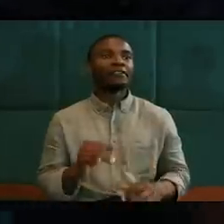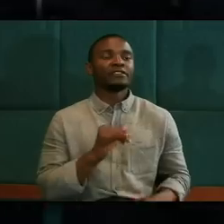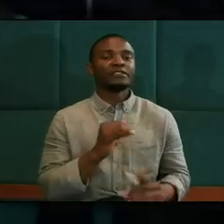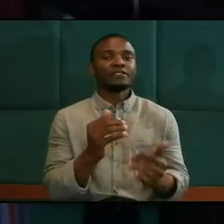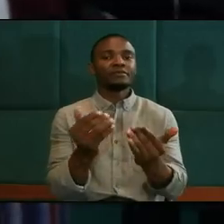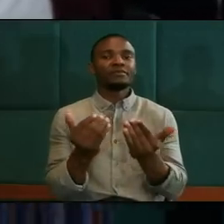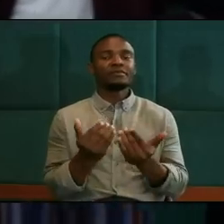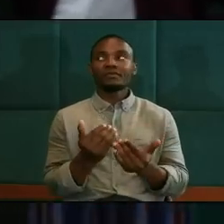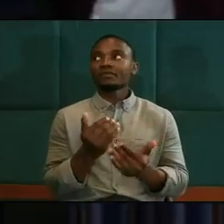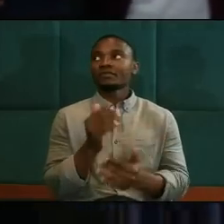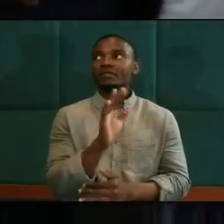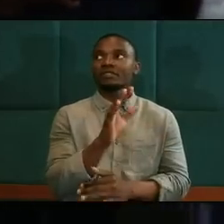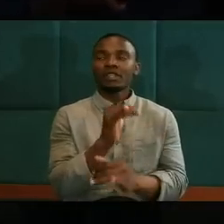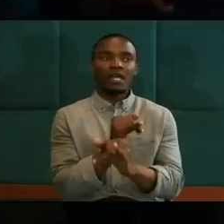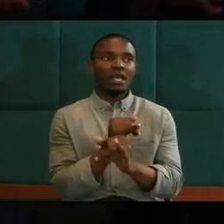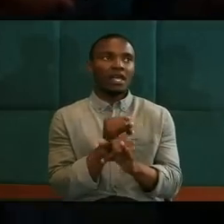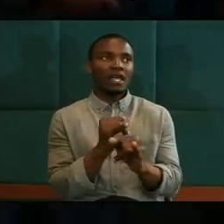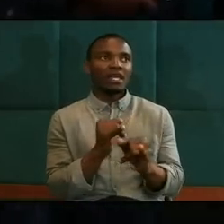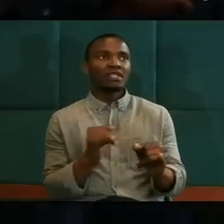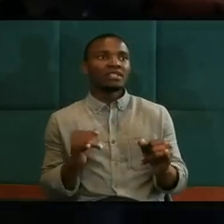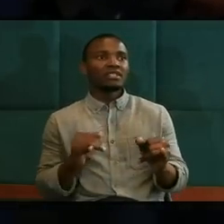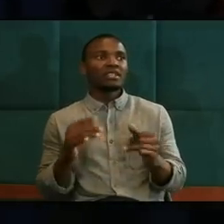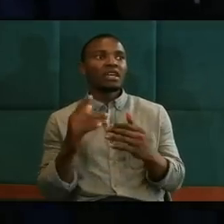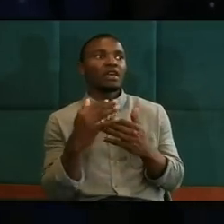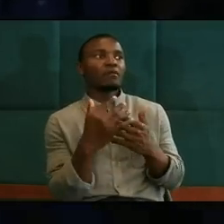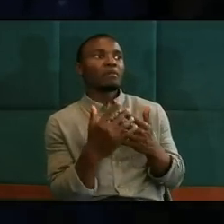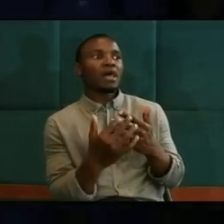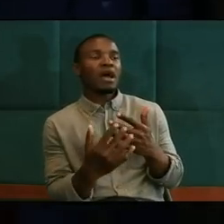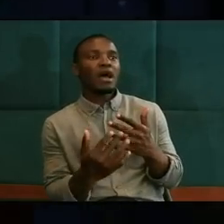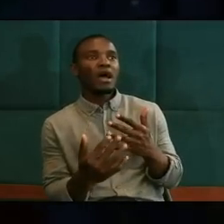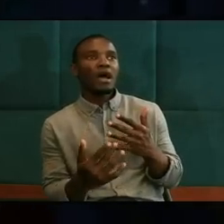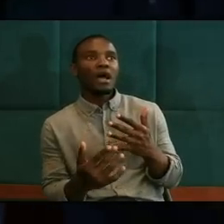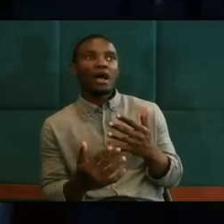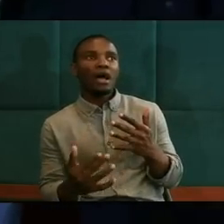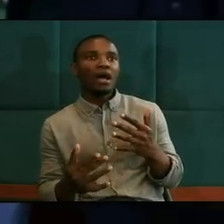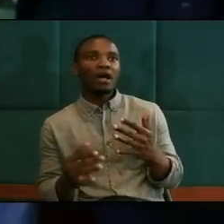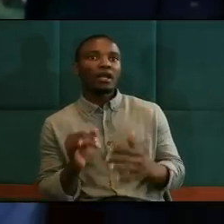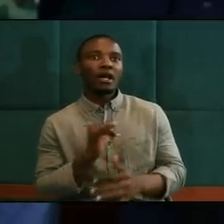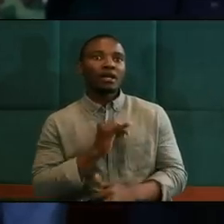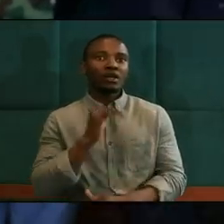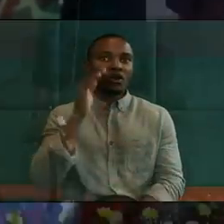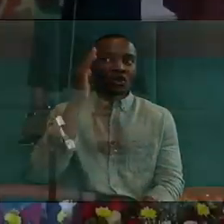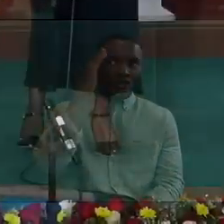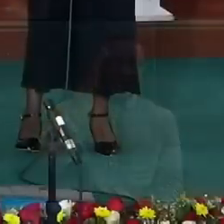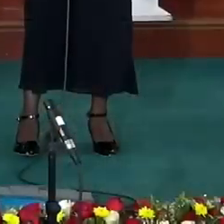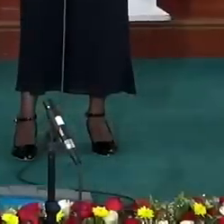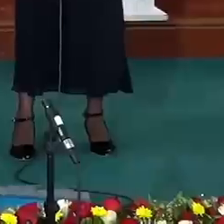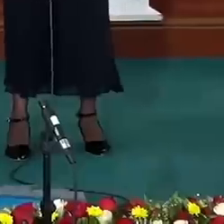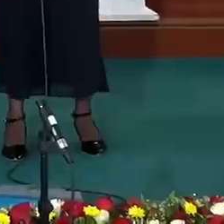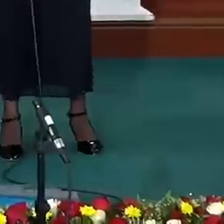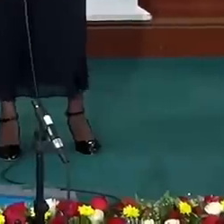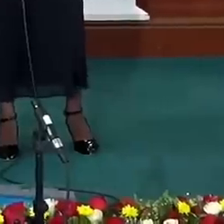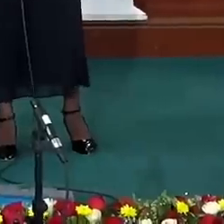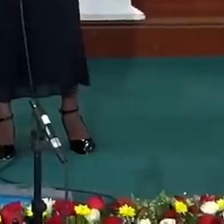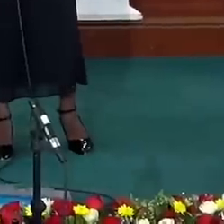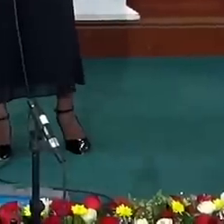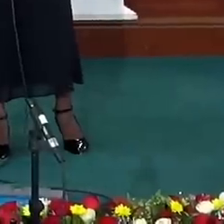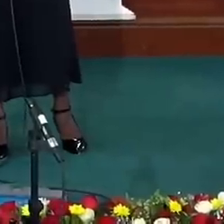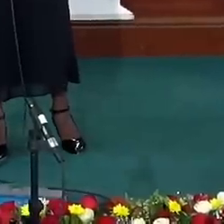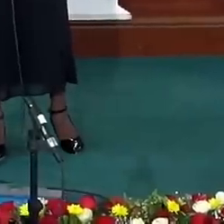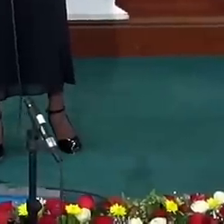I need God bless his you. Cleansing God bless you. Blood. I know.